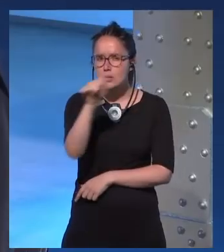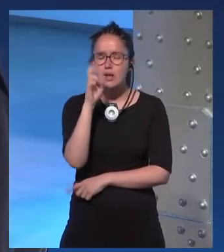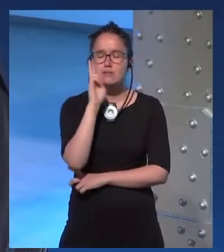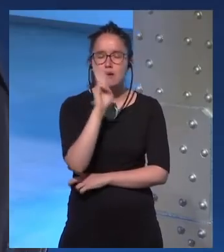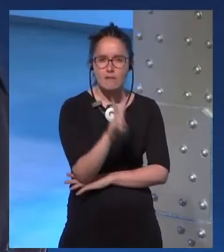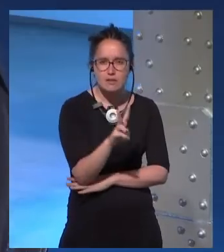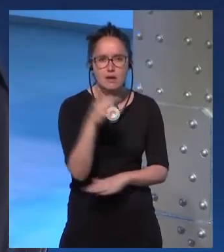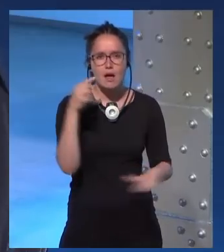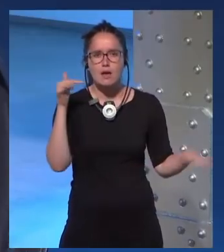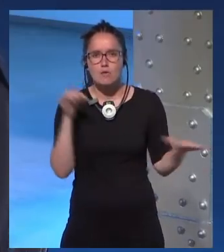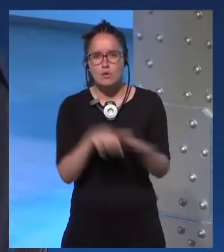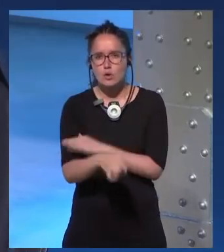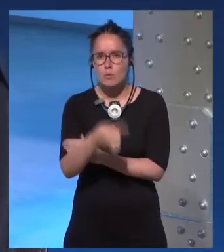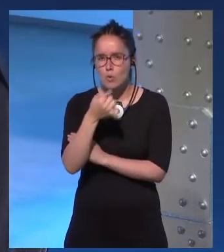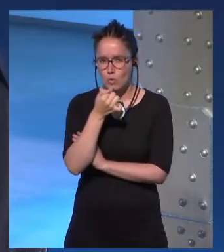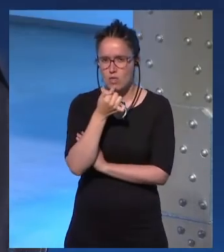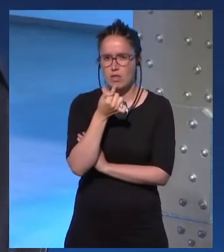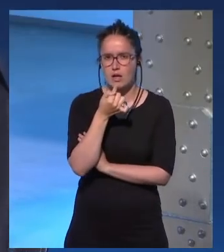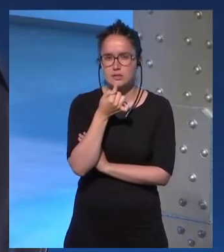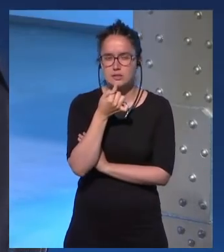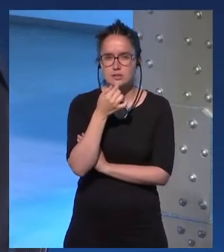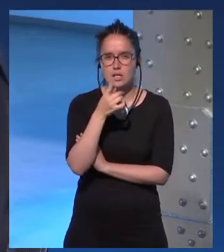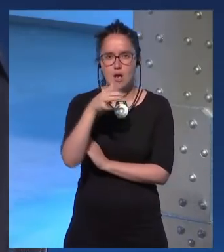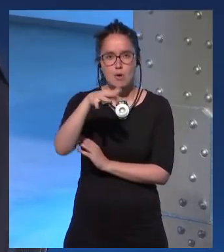example. Those movies,